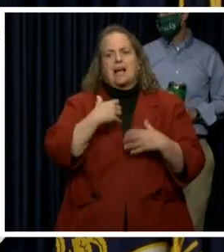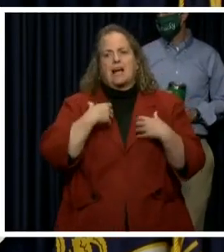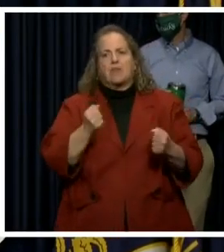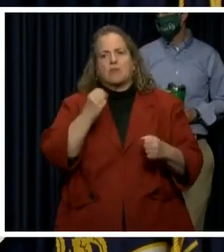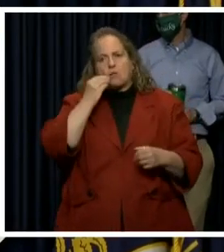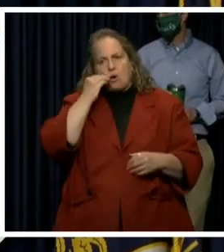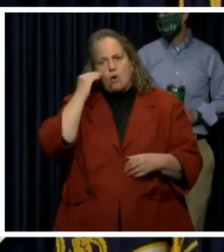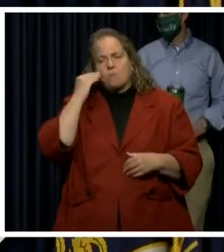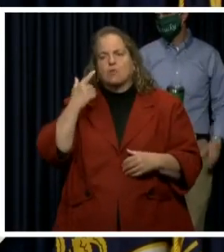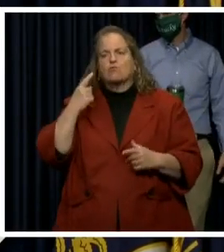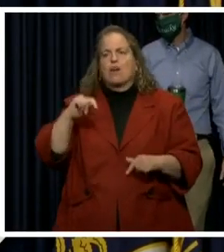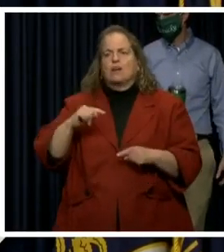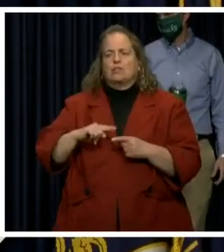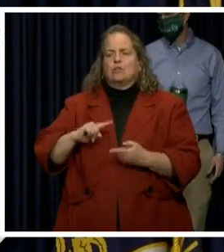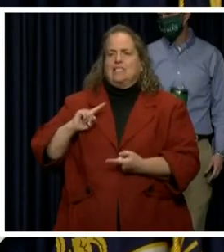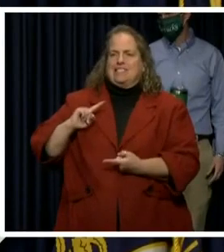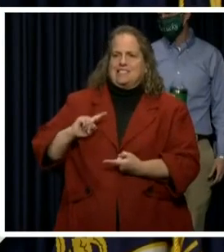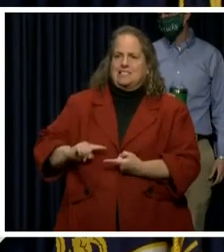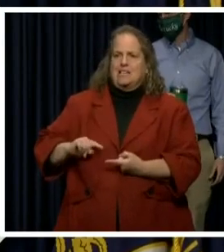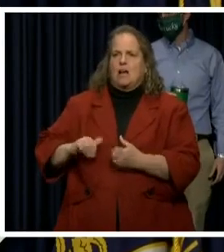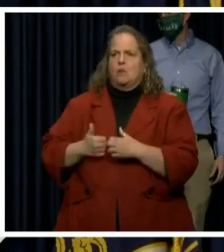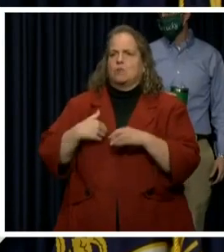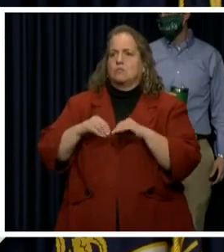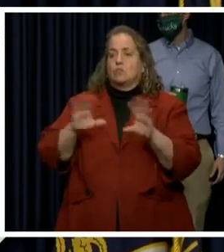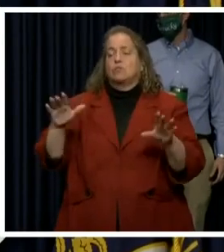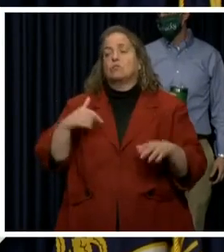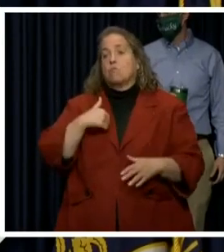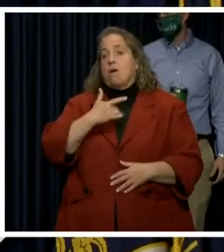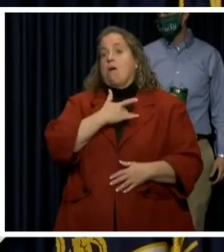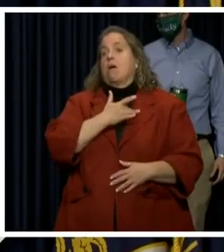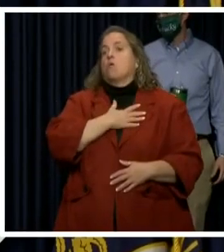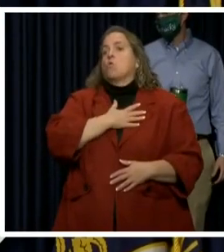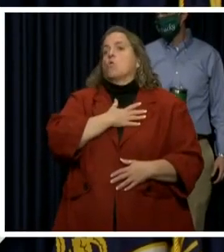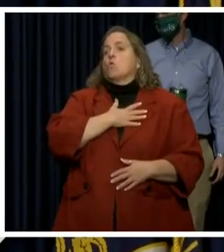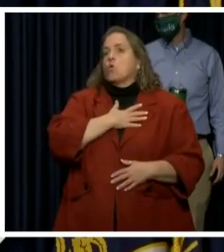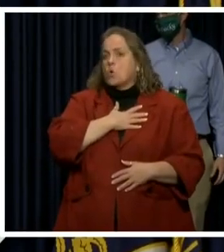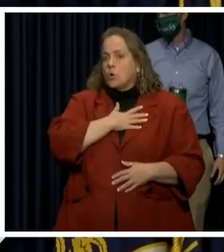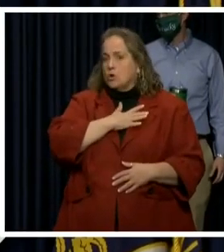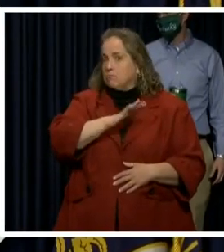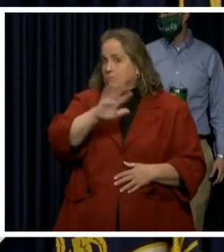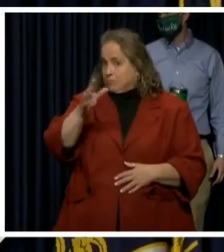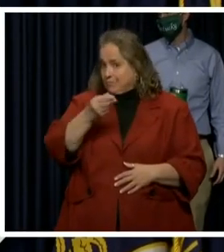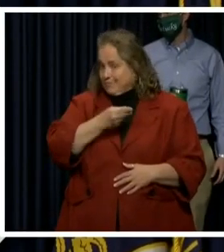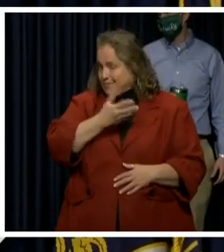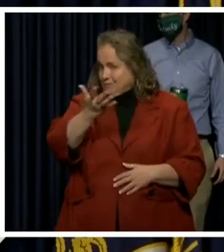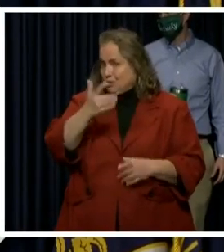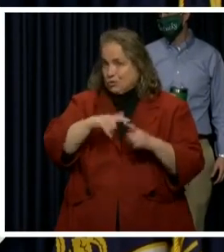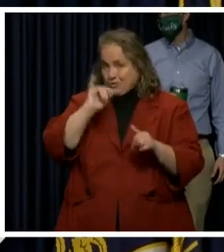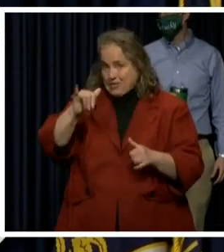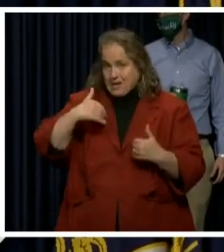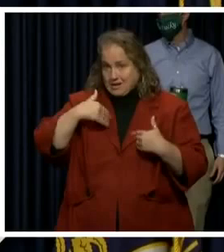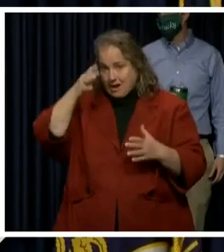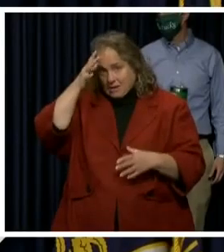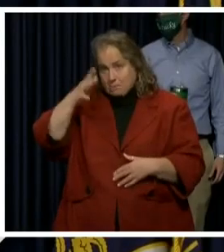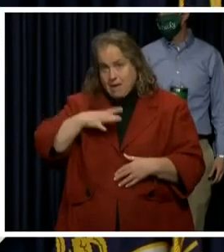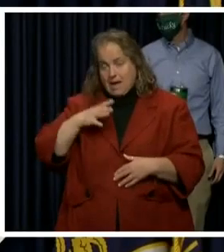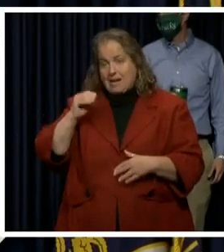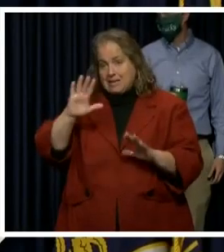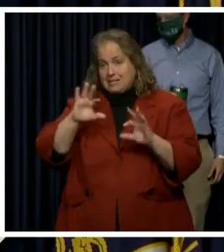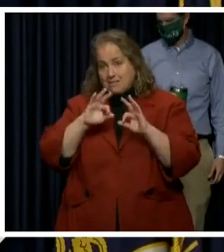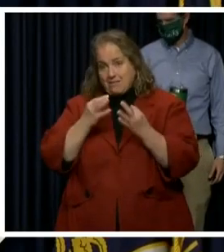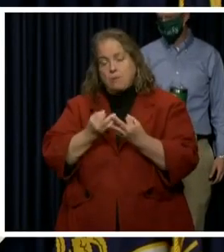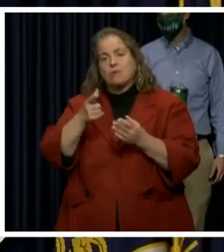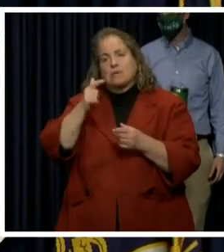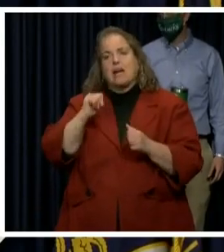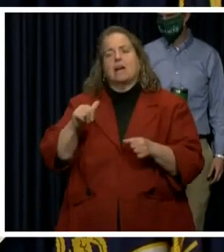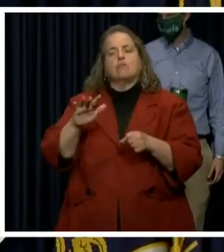minimizing how much we spread this. So my heart goes out to the young man and his family so that he can have a full recovery